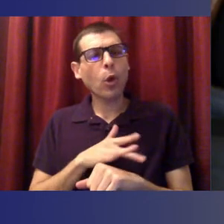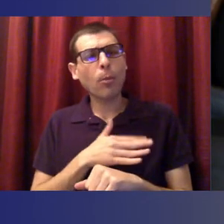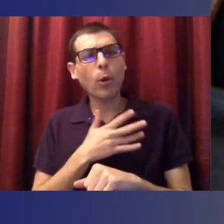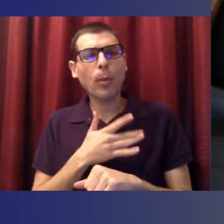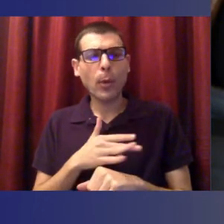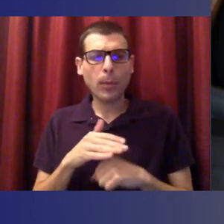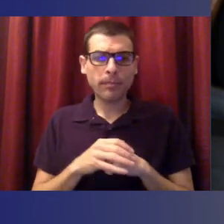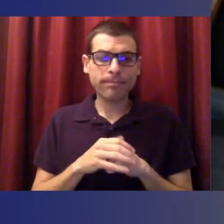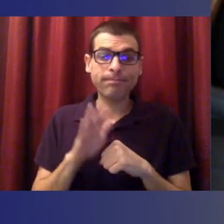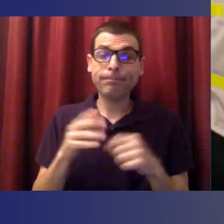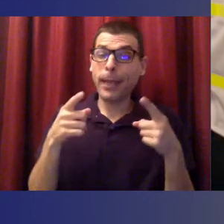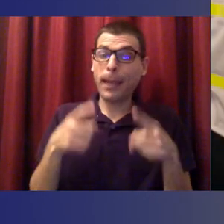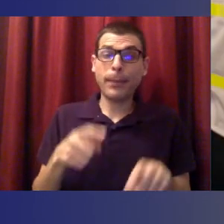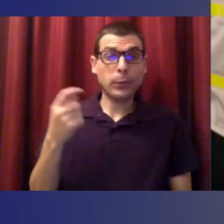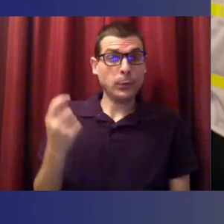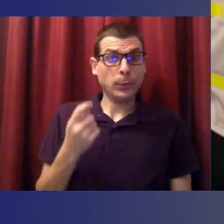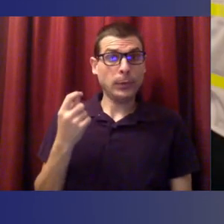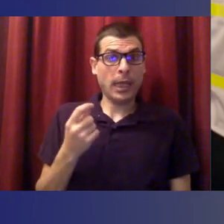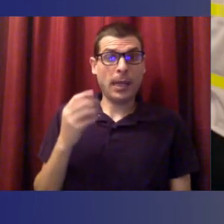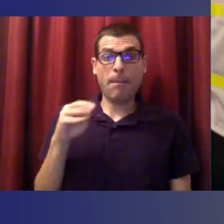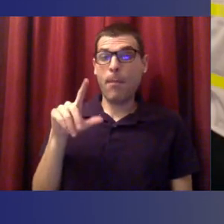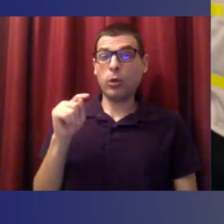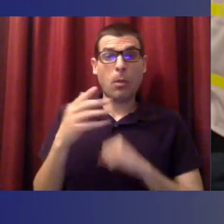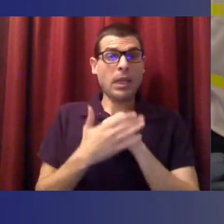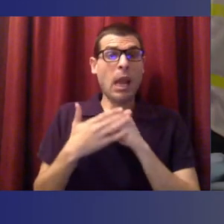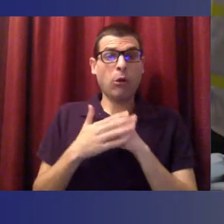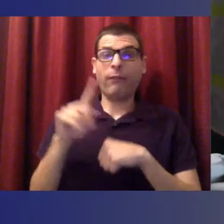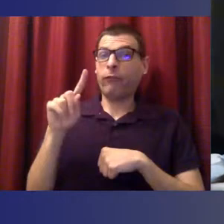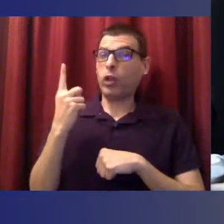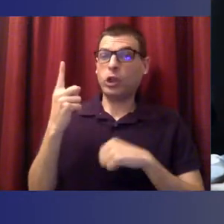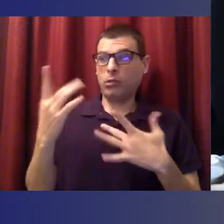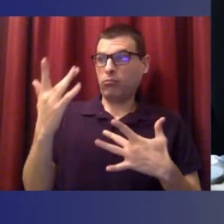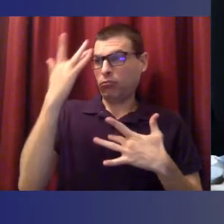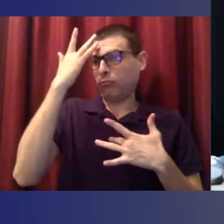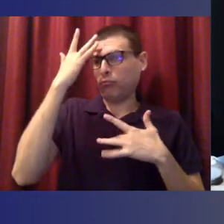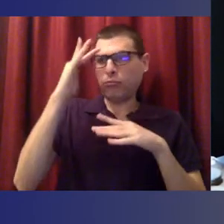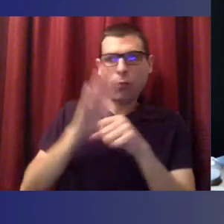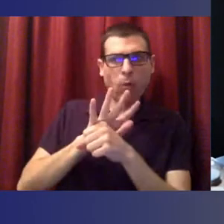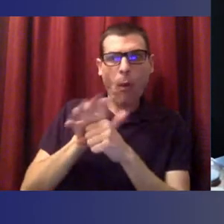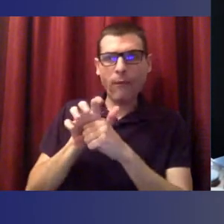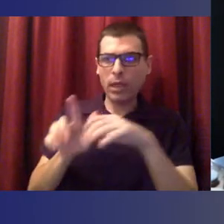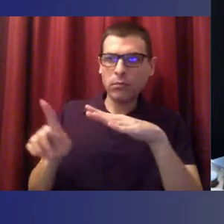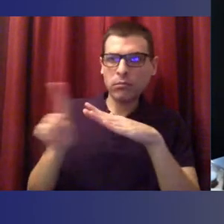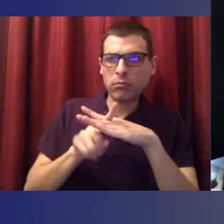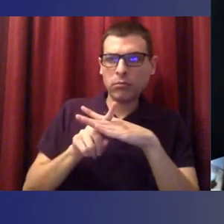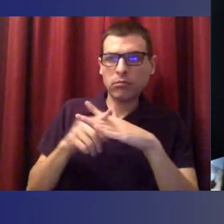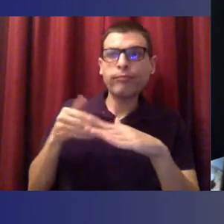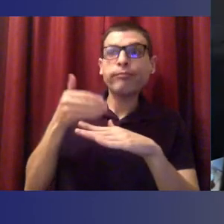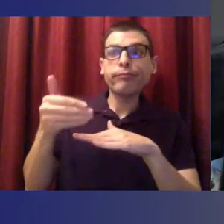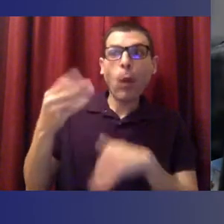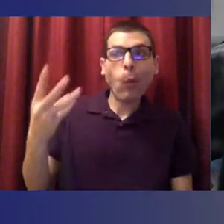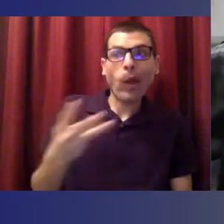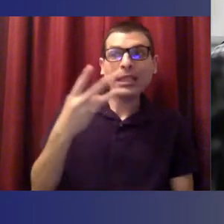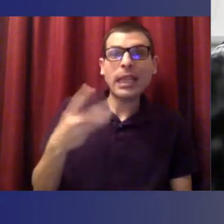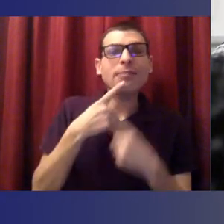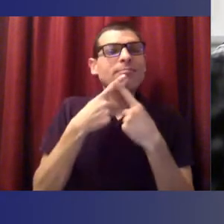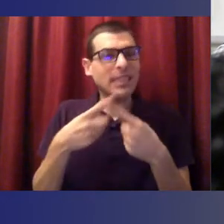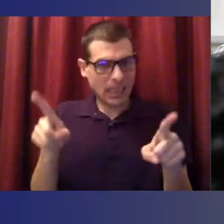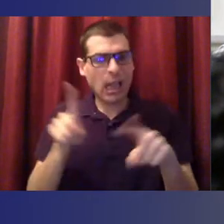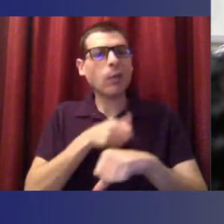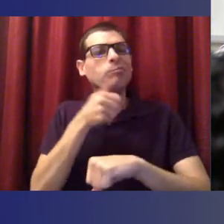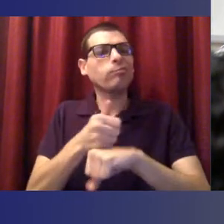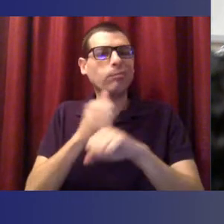On Tuesday, Multnomah County saw its first case. On Wednesday, I declared a state of emergency.